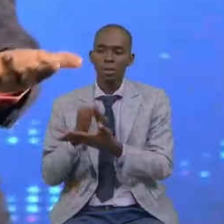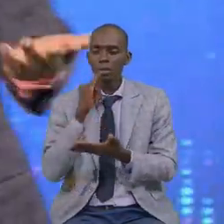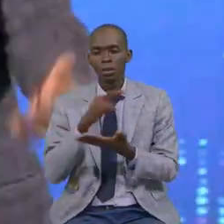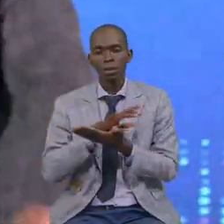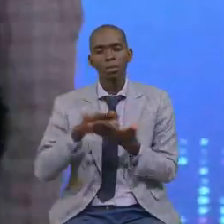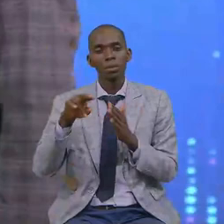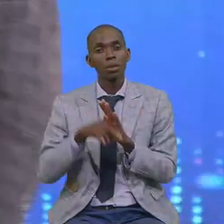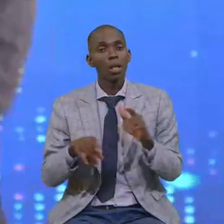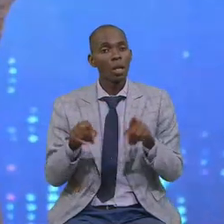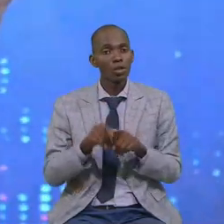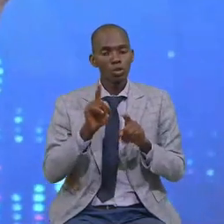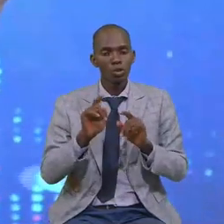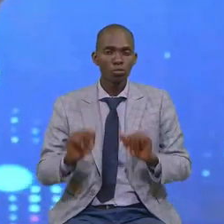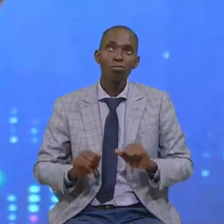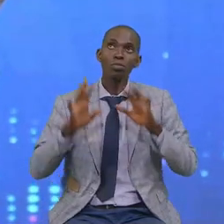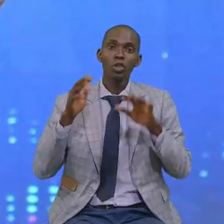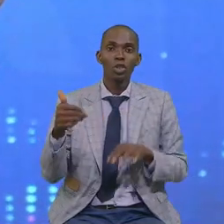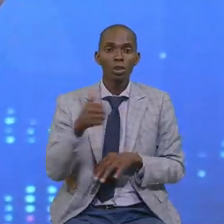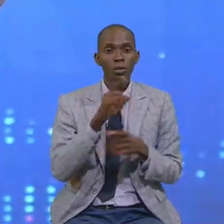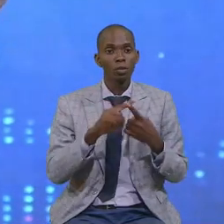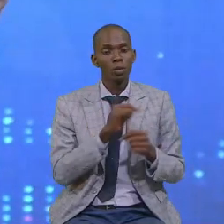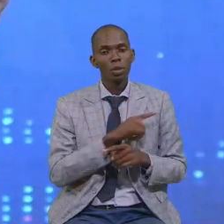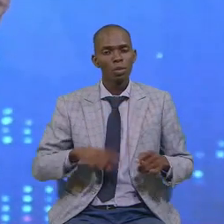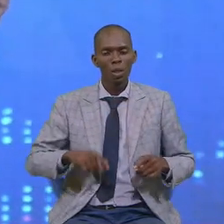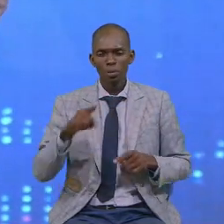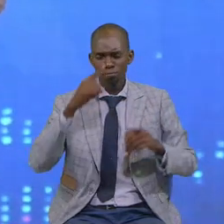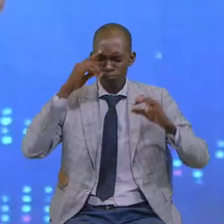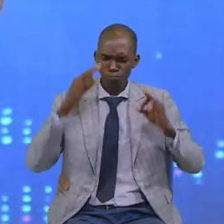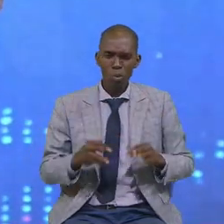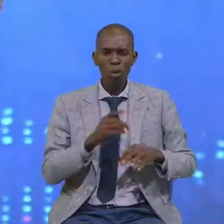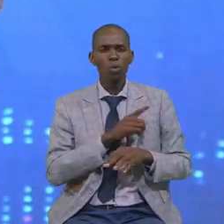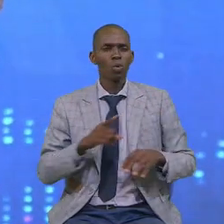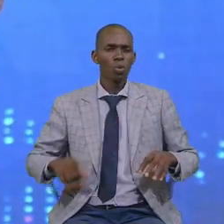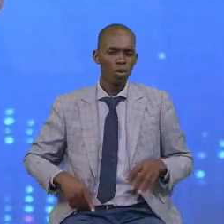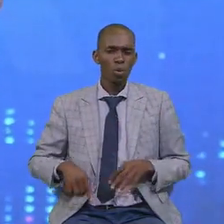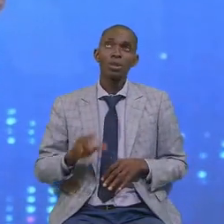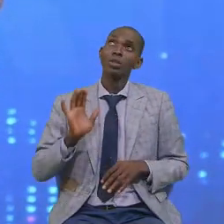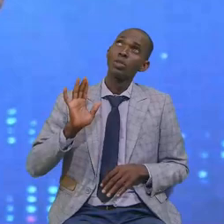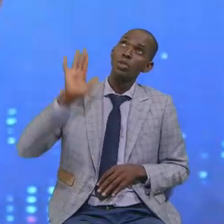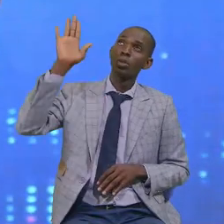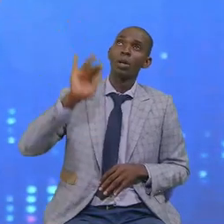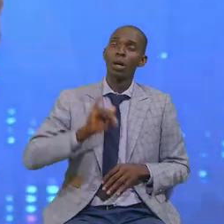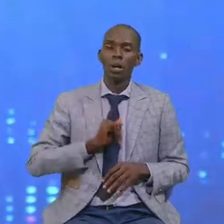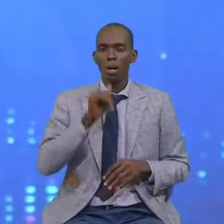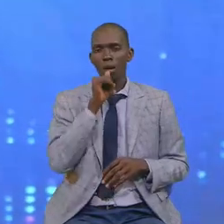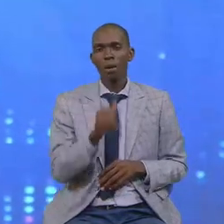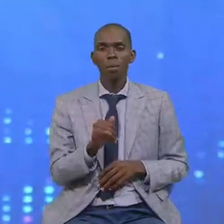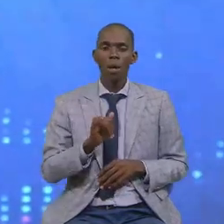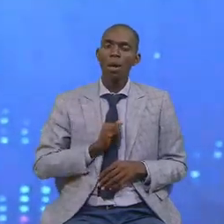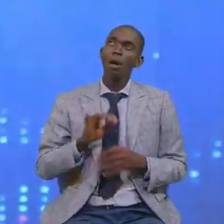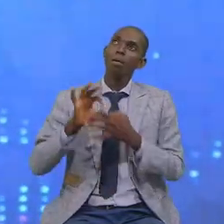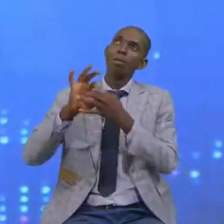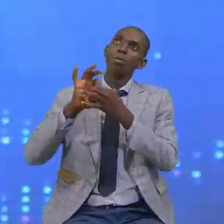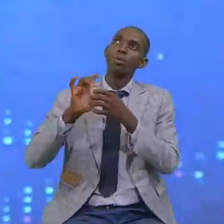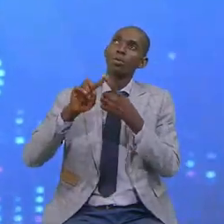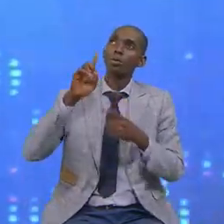as you give yourself to the Lord and you say, Lord, thine I am. I belong to you, and I'm